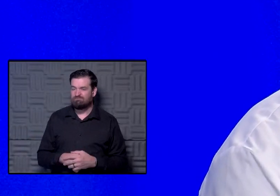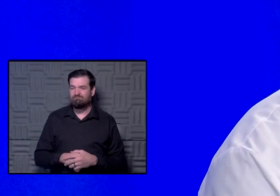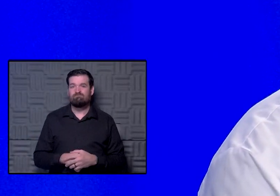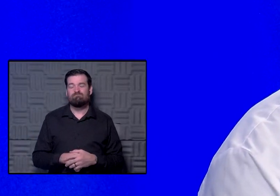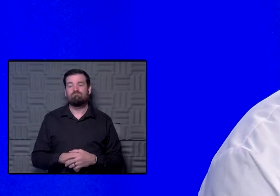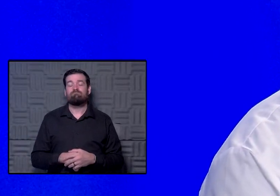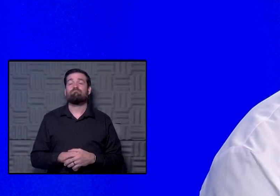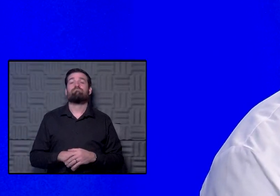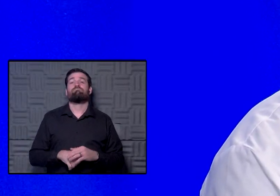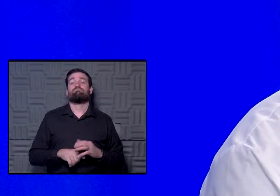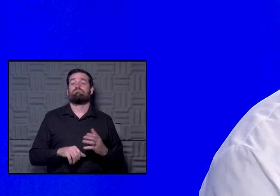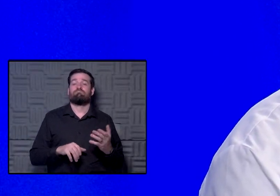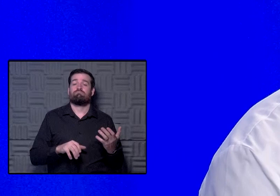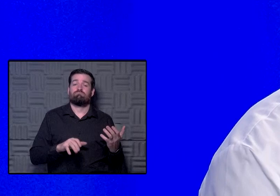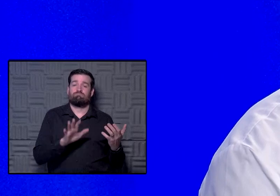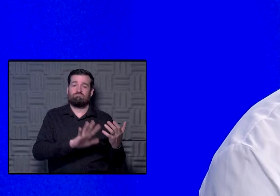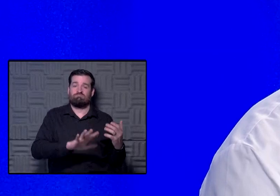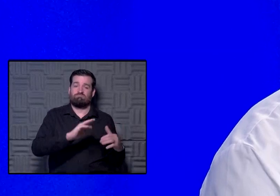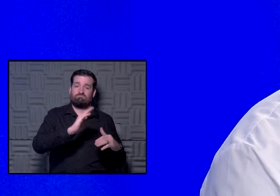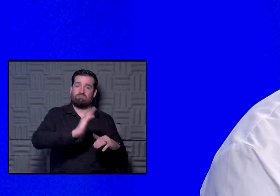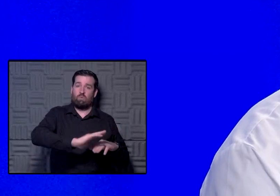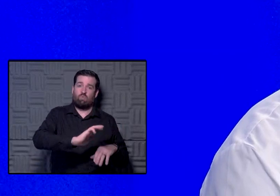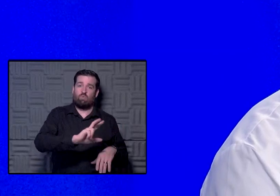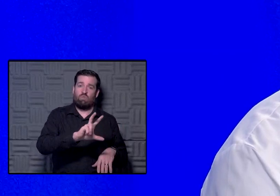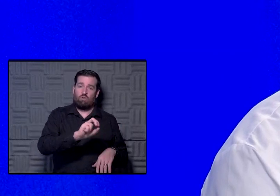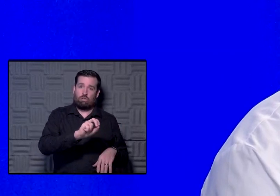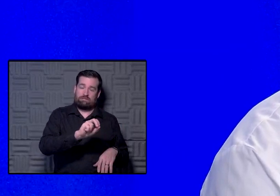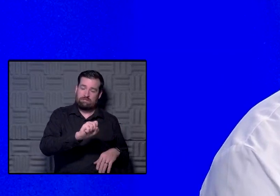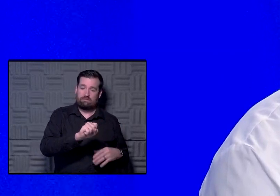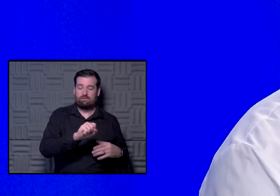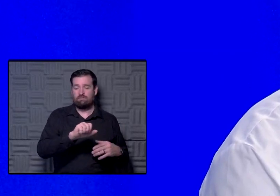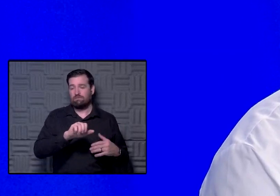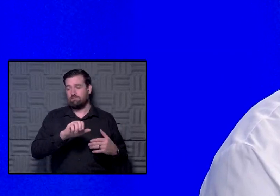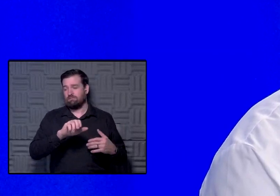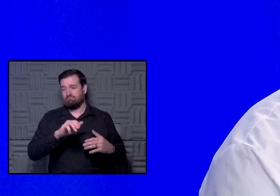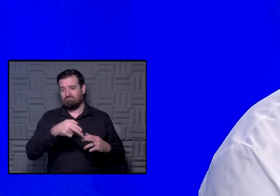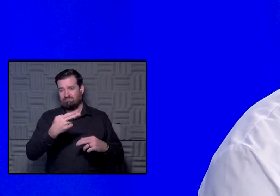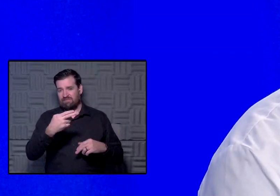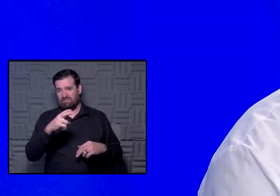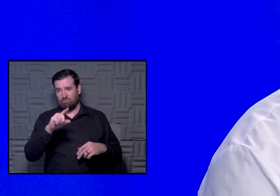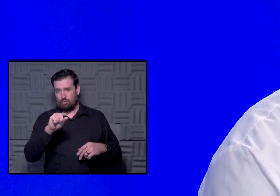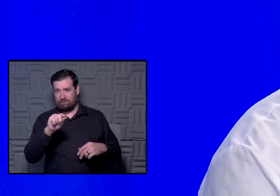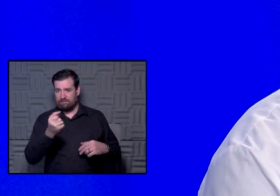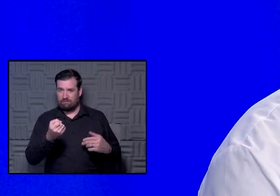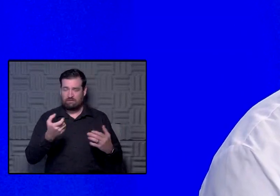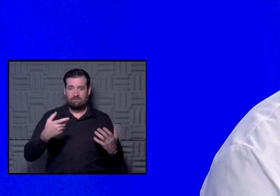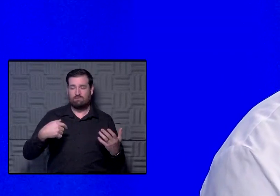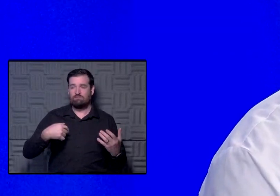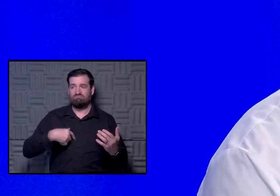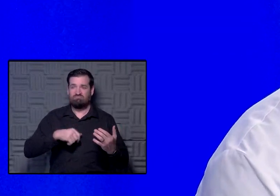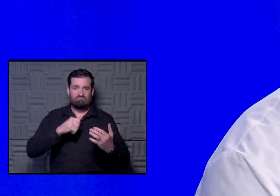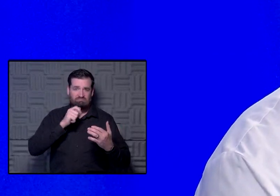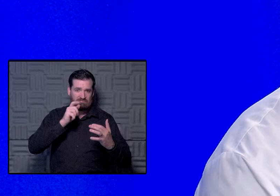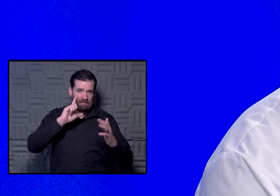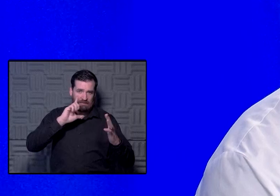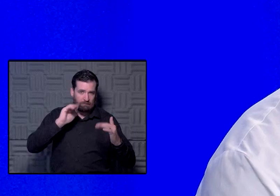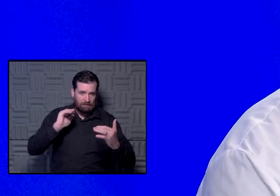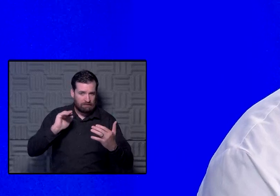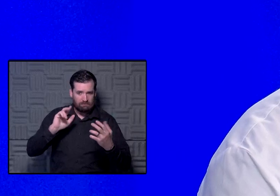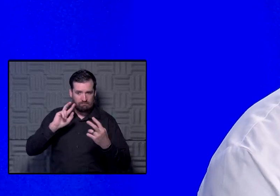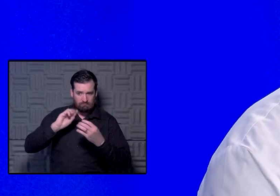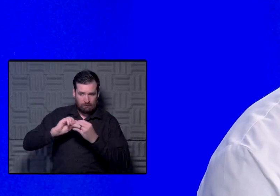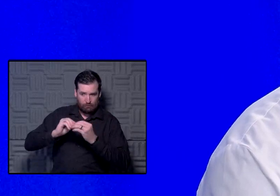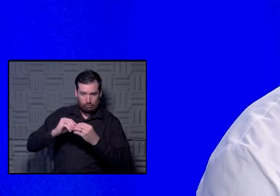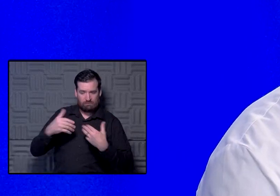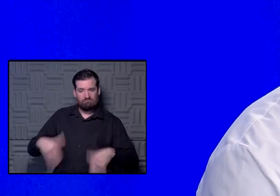were down in the low 30s and high 20s. I was really not expecting to see the numbers today. Today